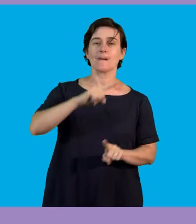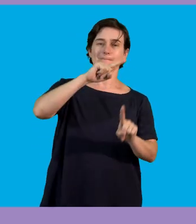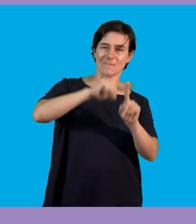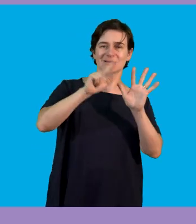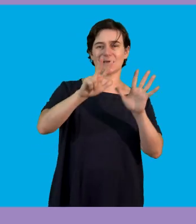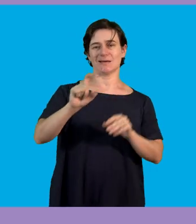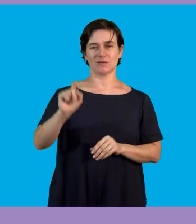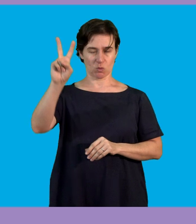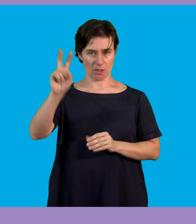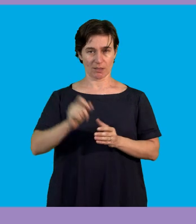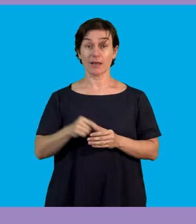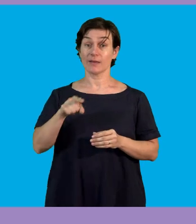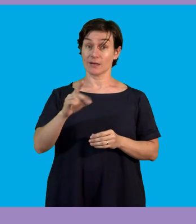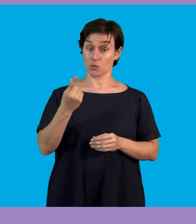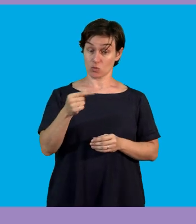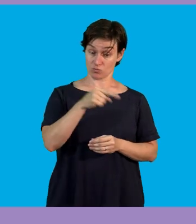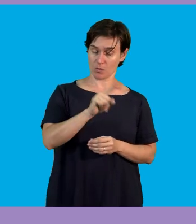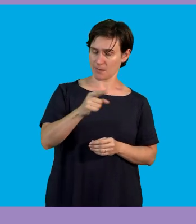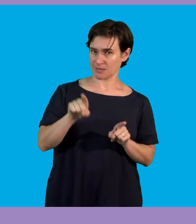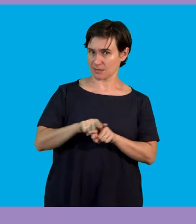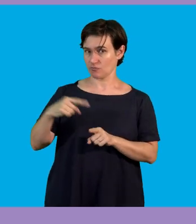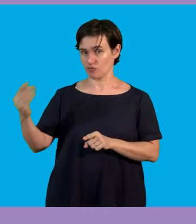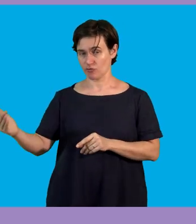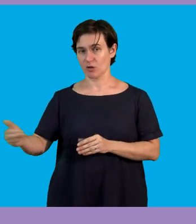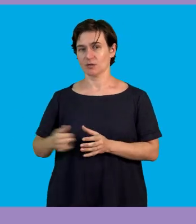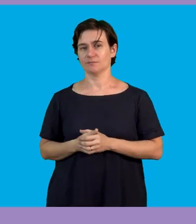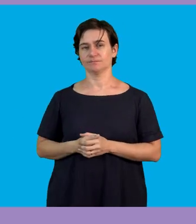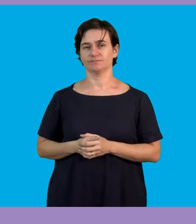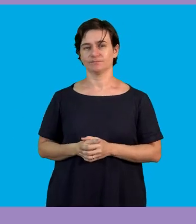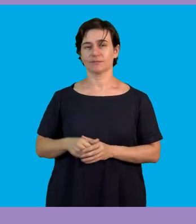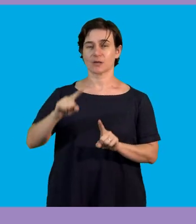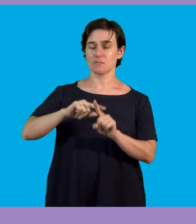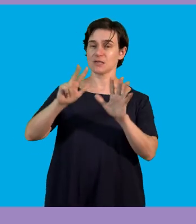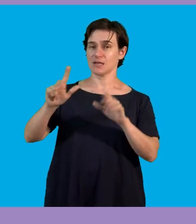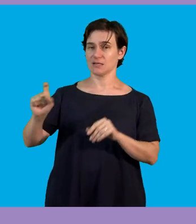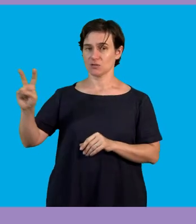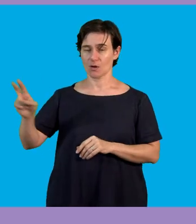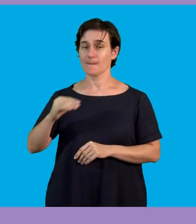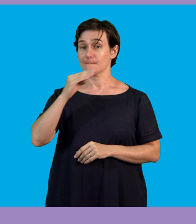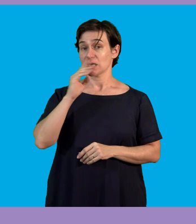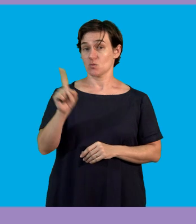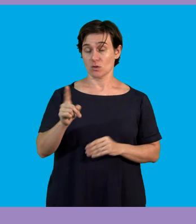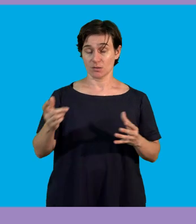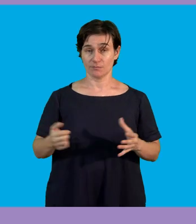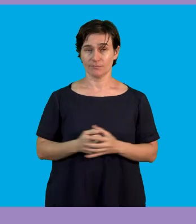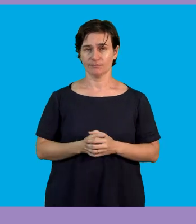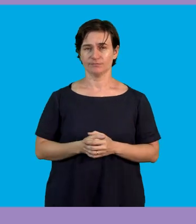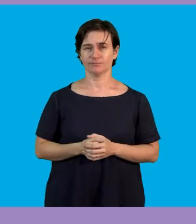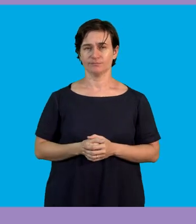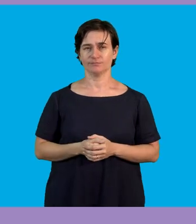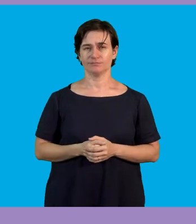plus 8x squared, and on the right we also have plus 8x squared. And then that would give us